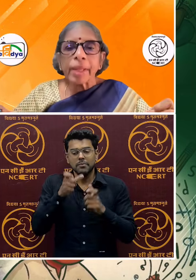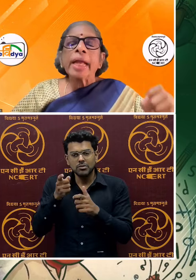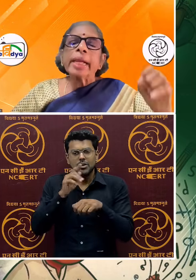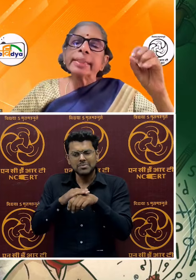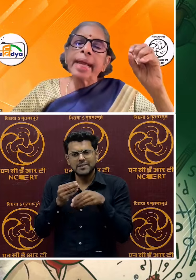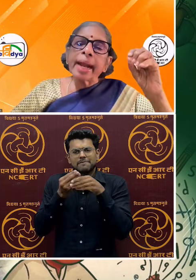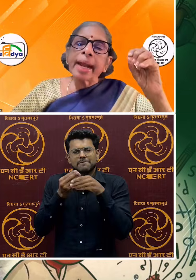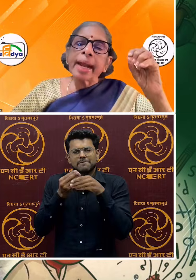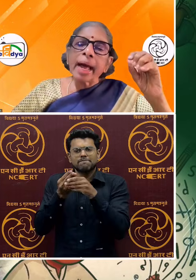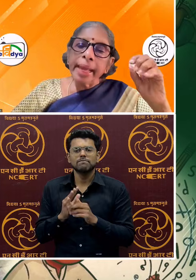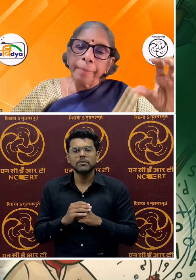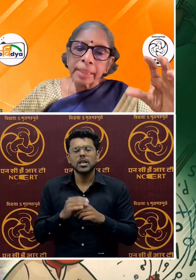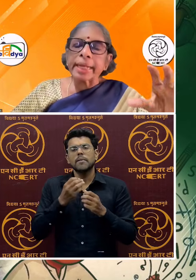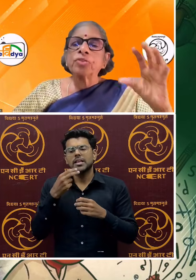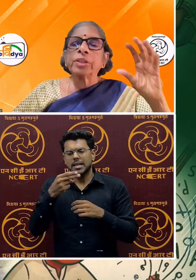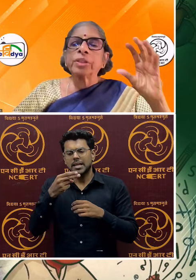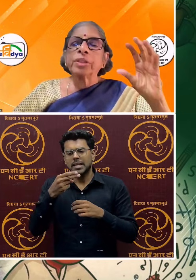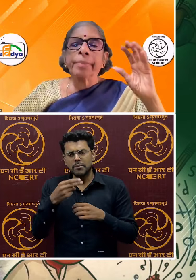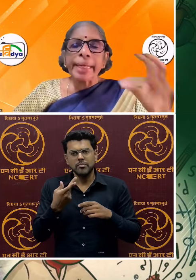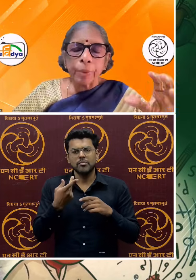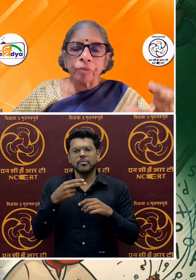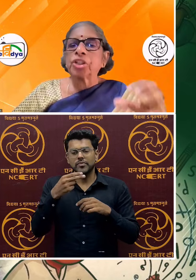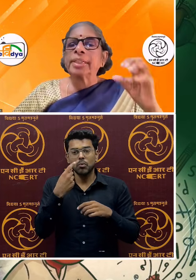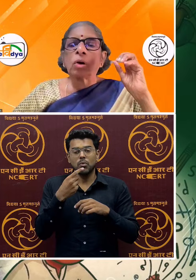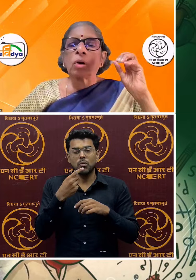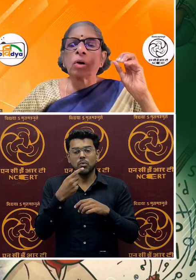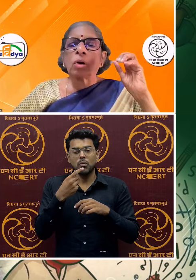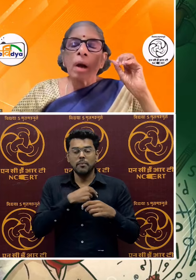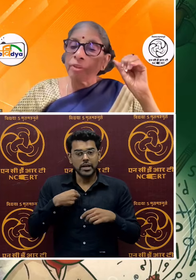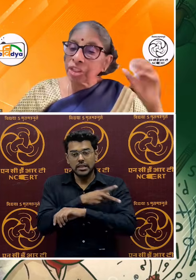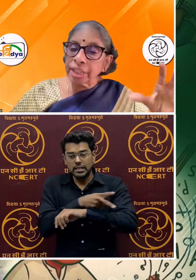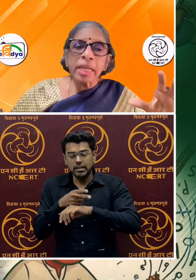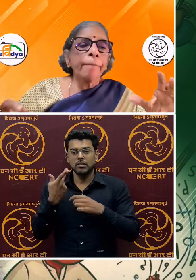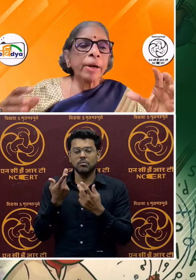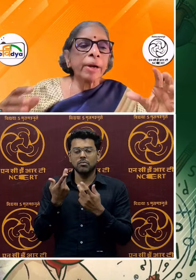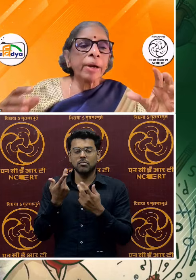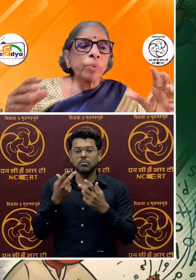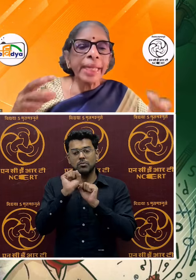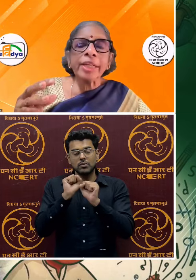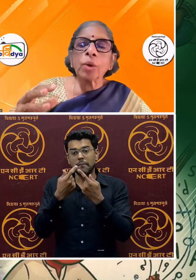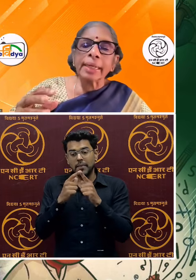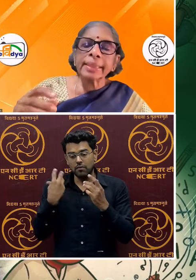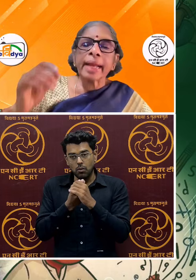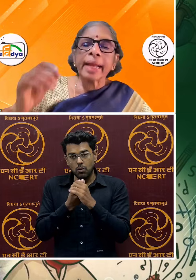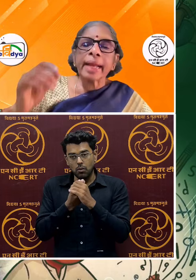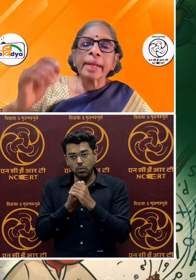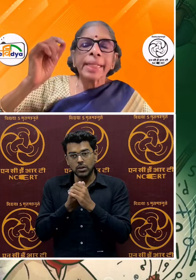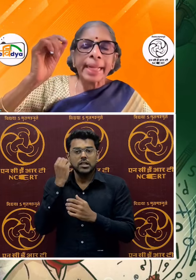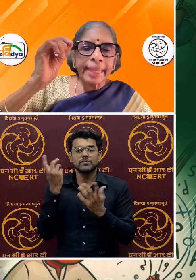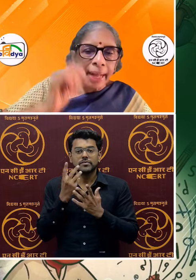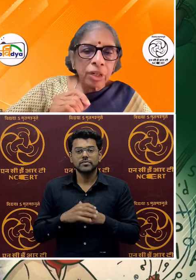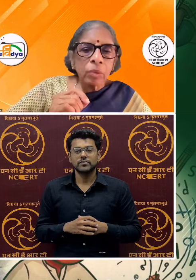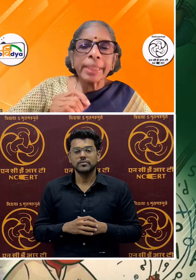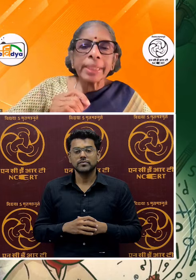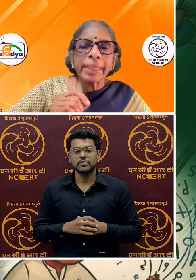children. There are labels that is for the medical profession, that professionals, but we need to understand